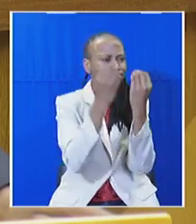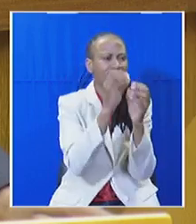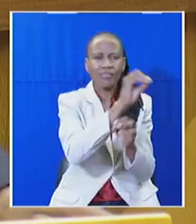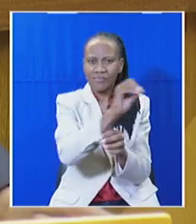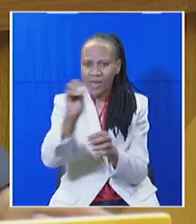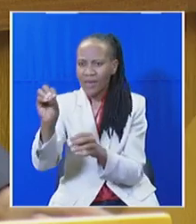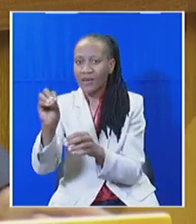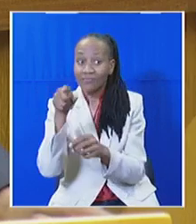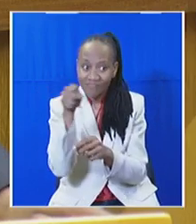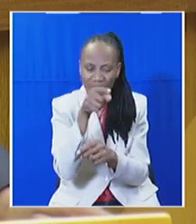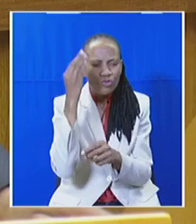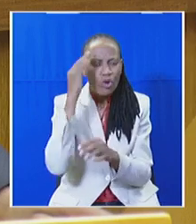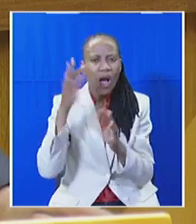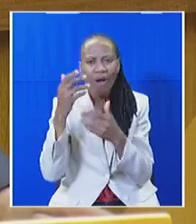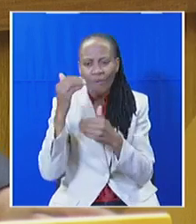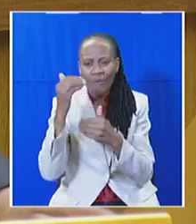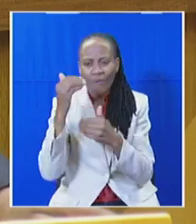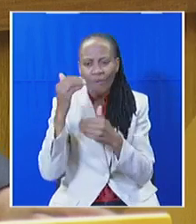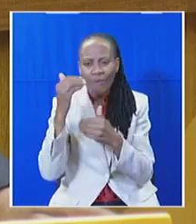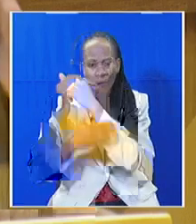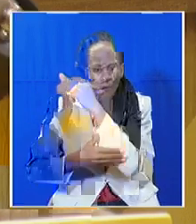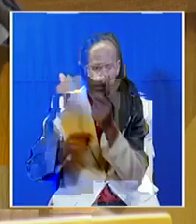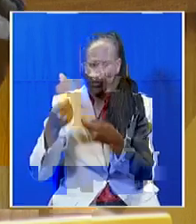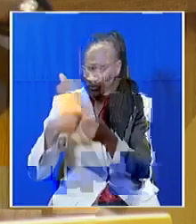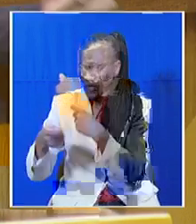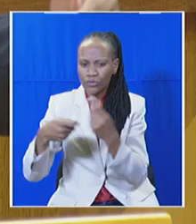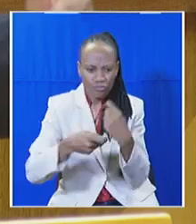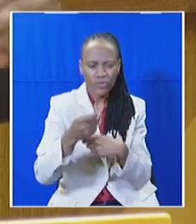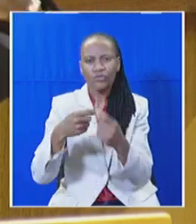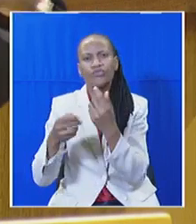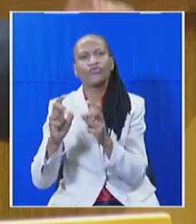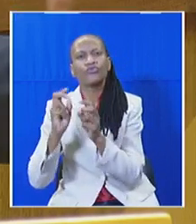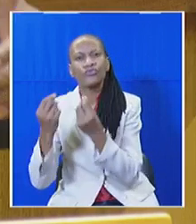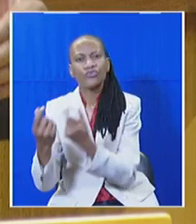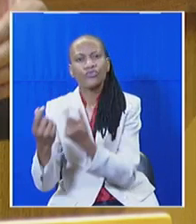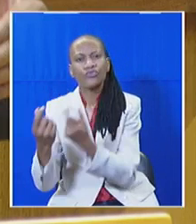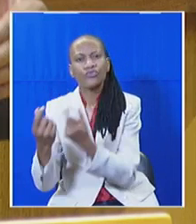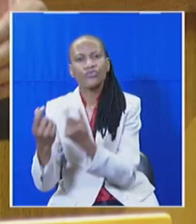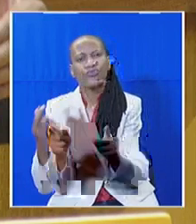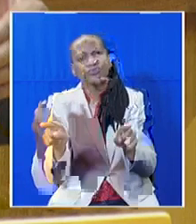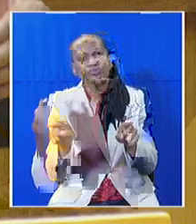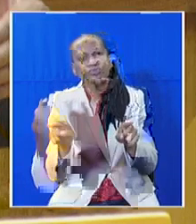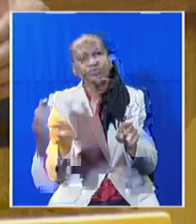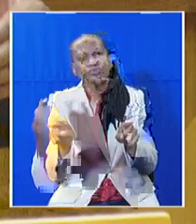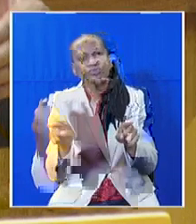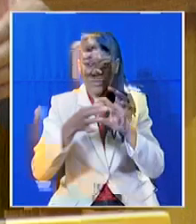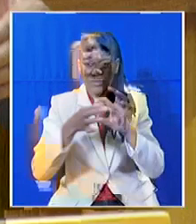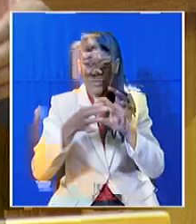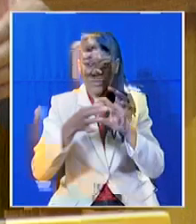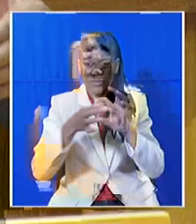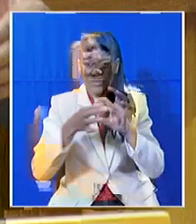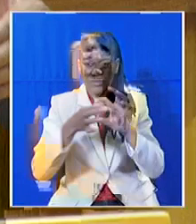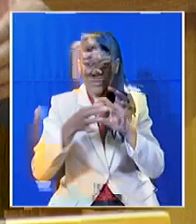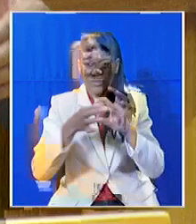trade must go between countries, as well as bilateral relations. That's how